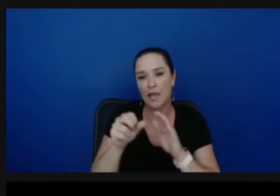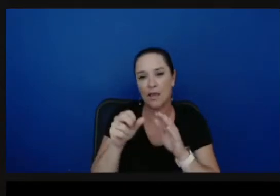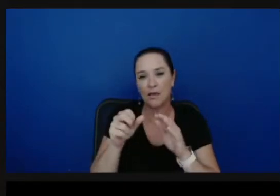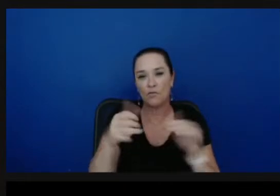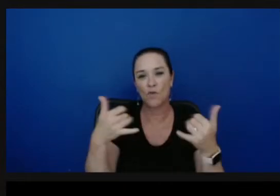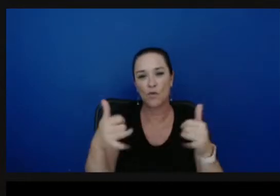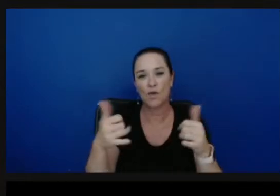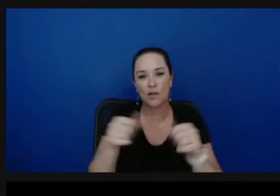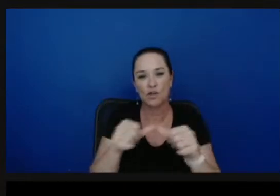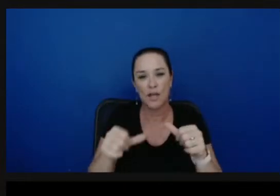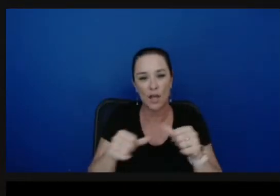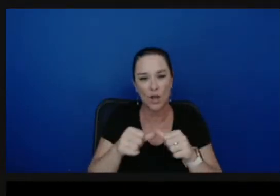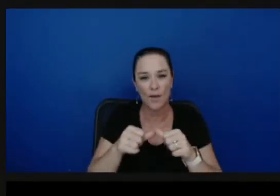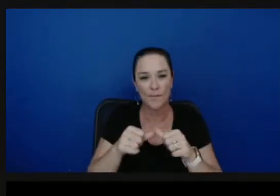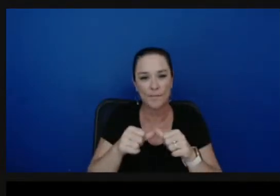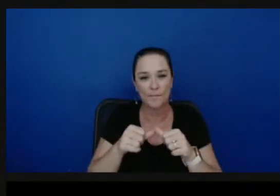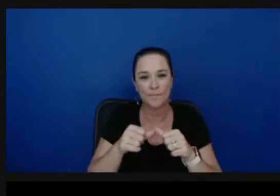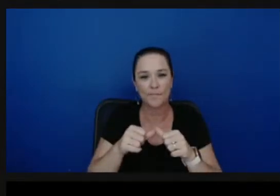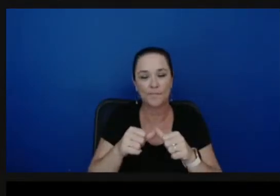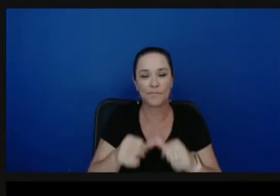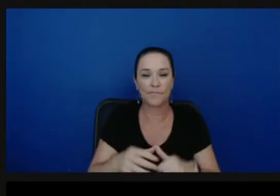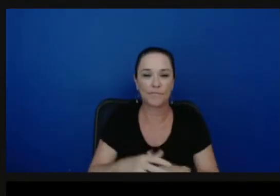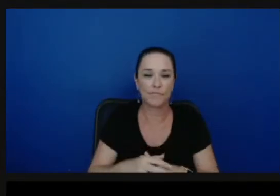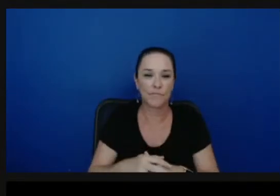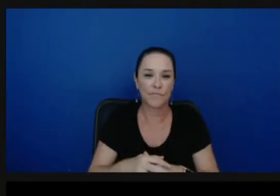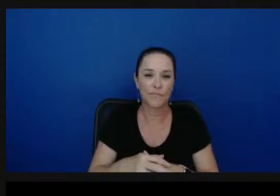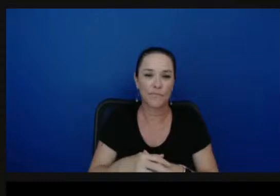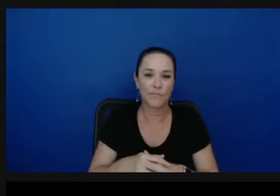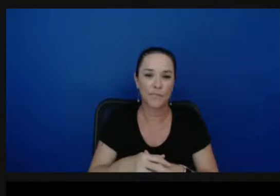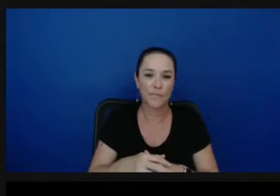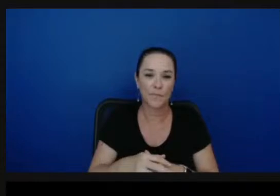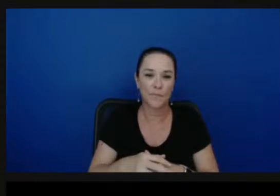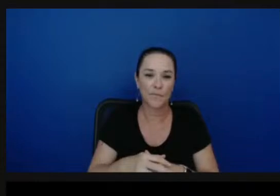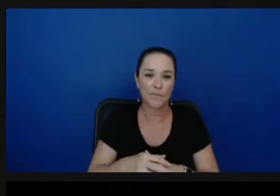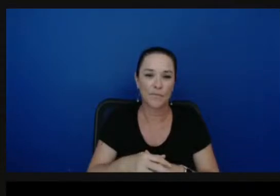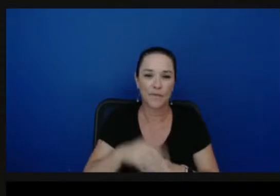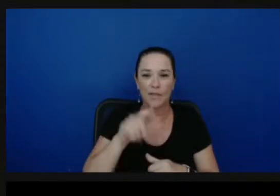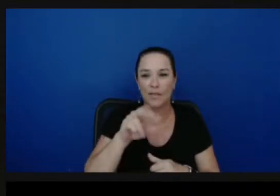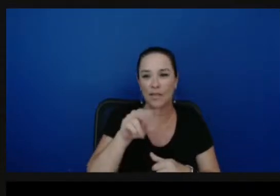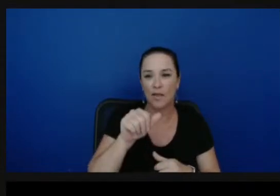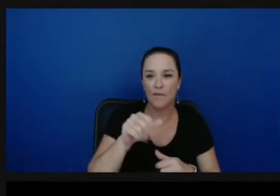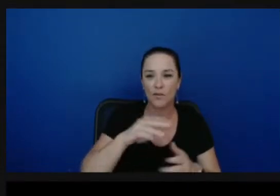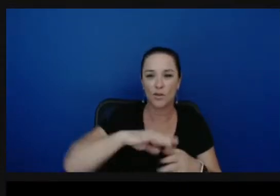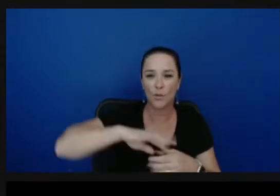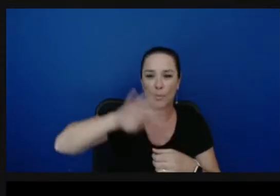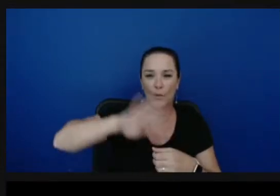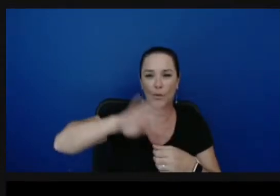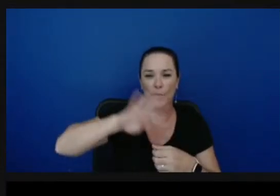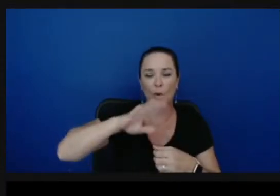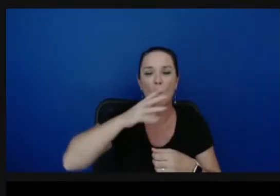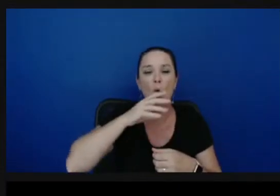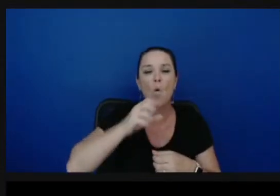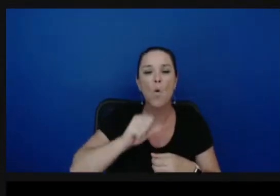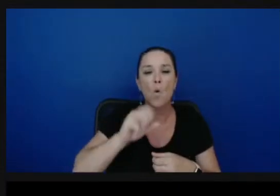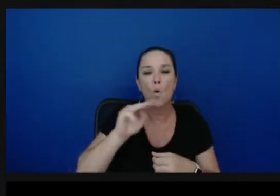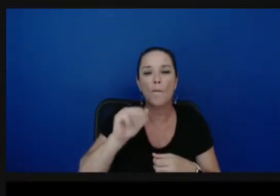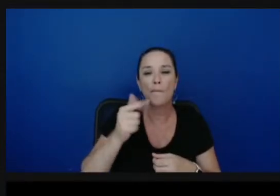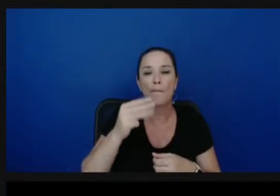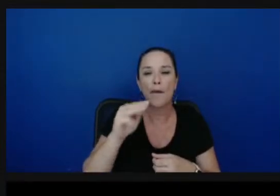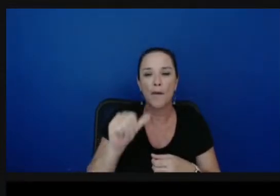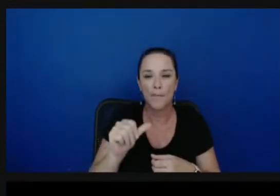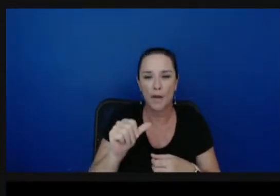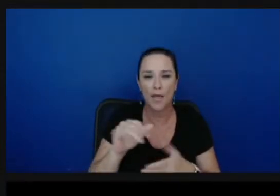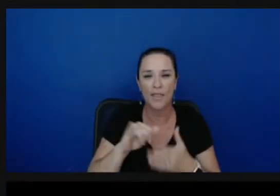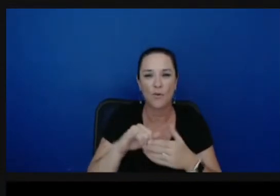eruption slowly climbs as that lava continues flushing out the old magma. And this was mostly that first phase of